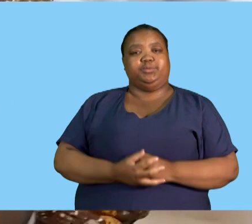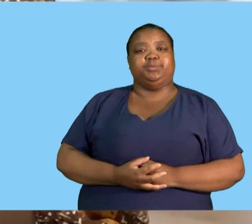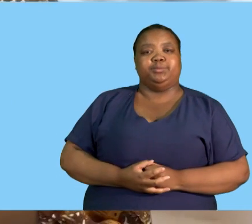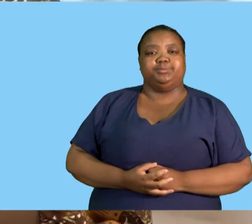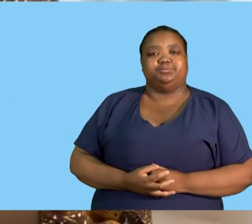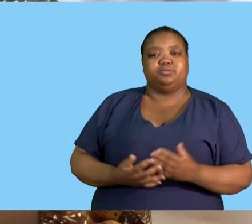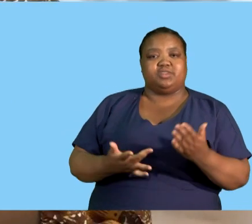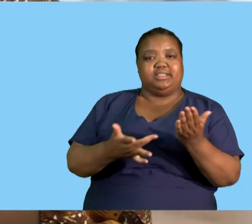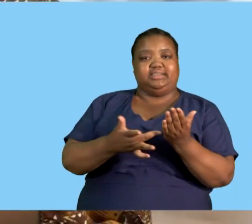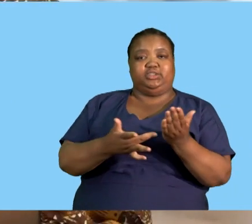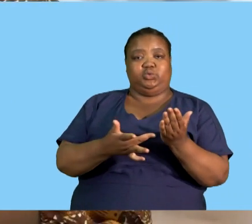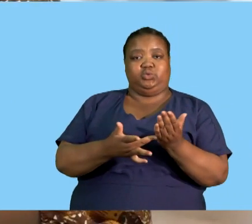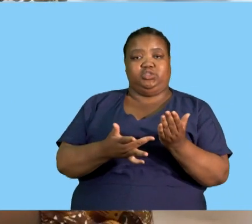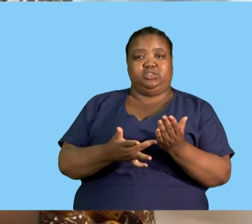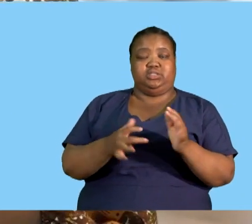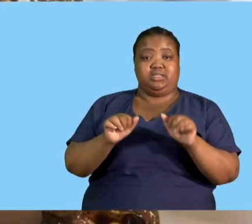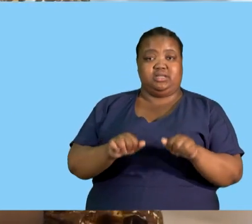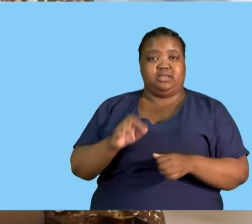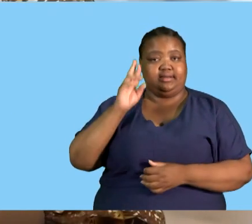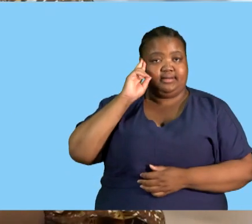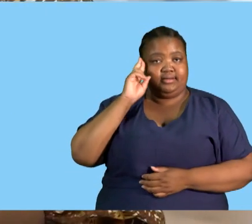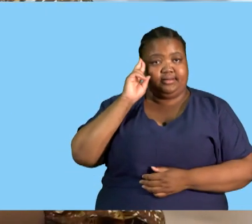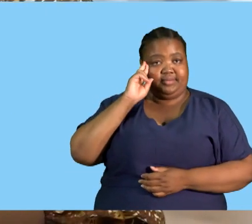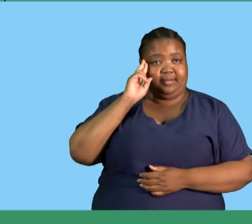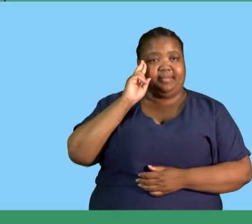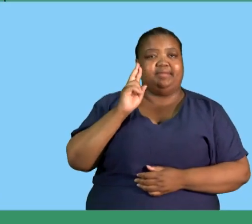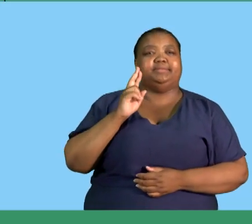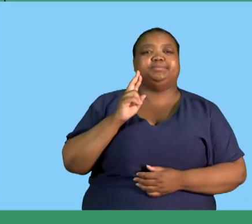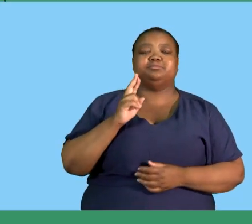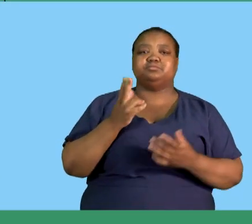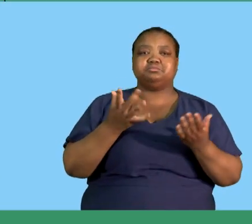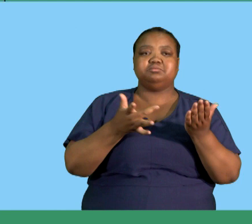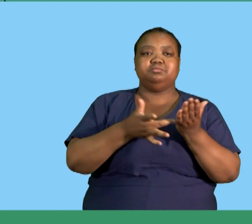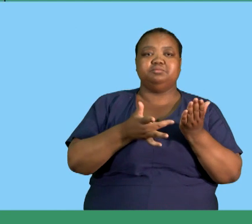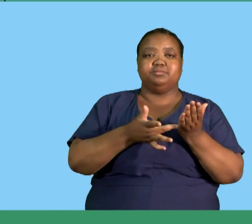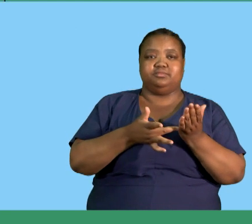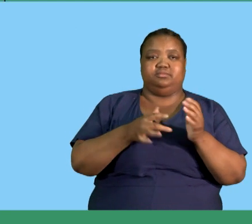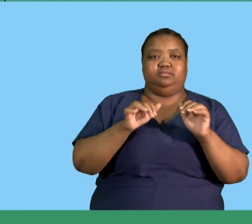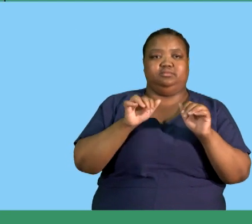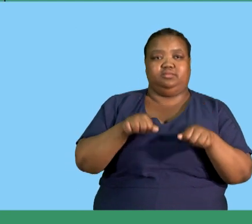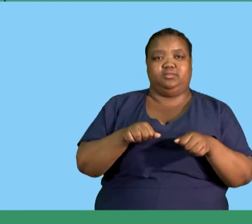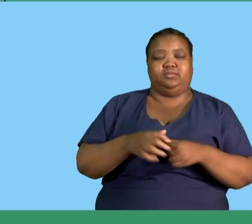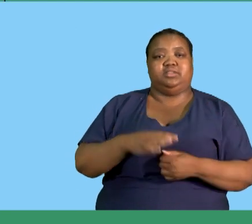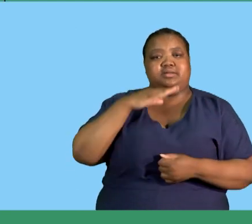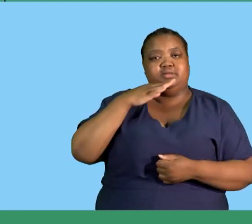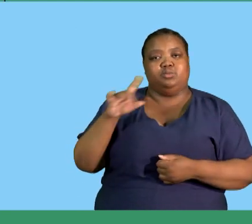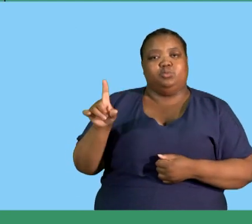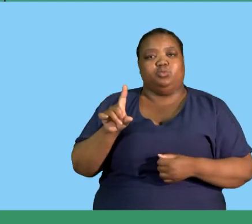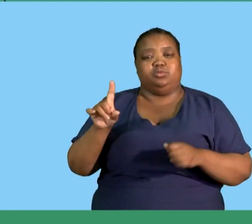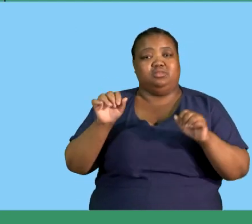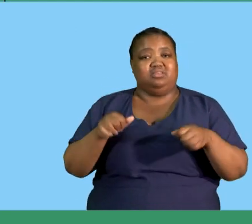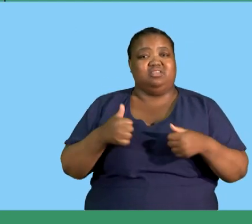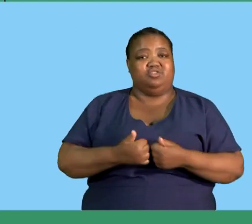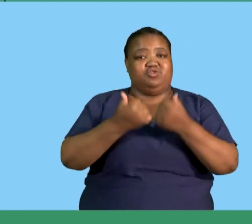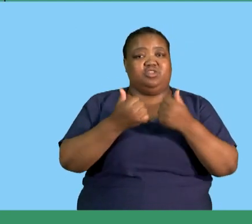to technological. Remember I said to you, it is an acronym. So technological, what does it mean? Or